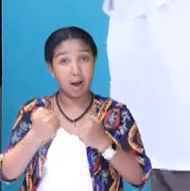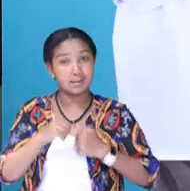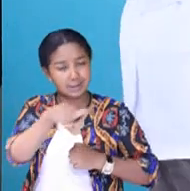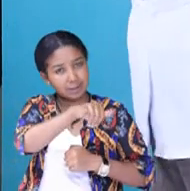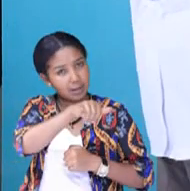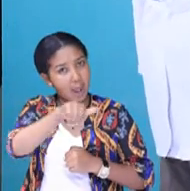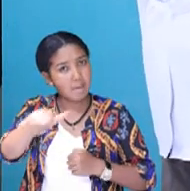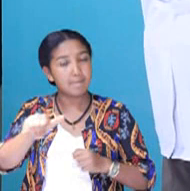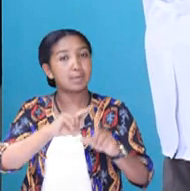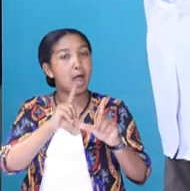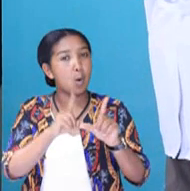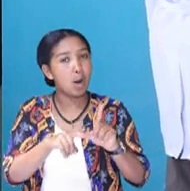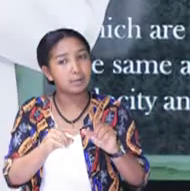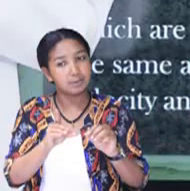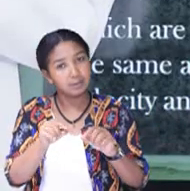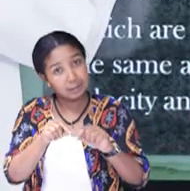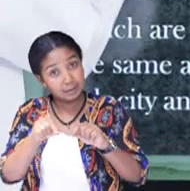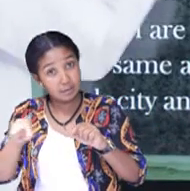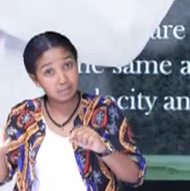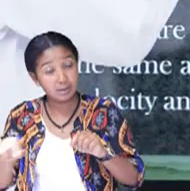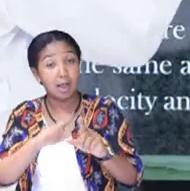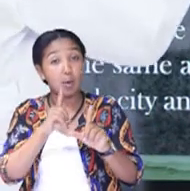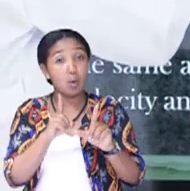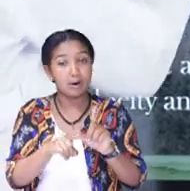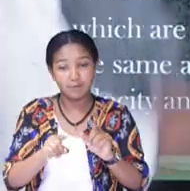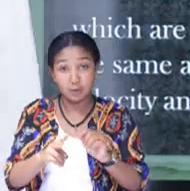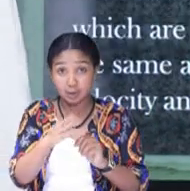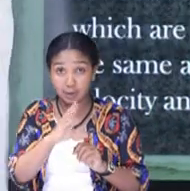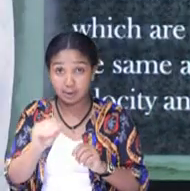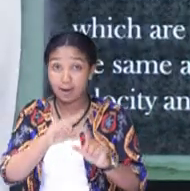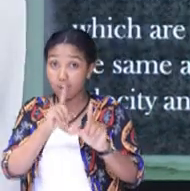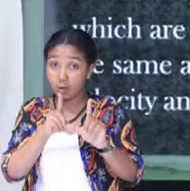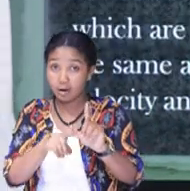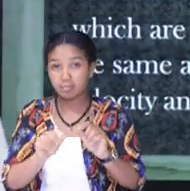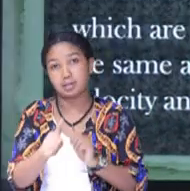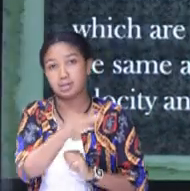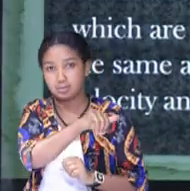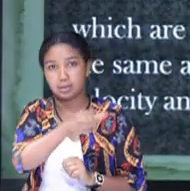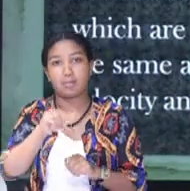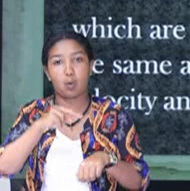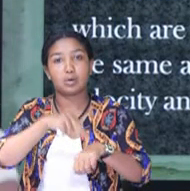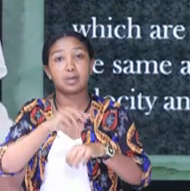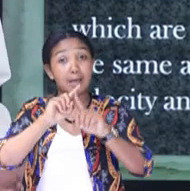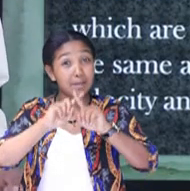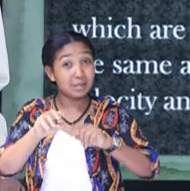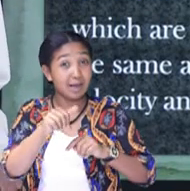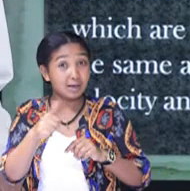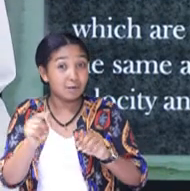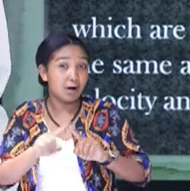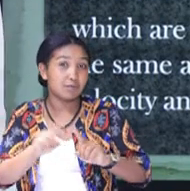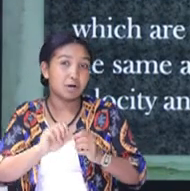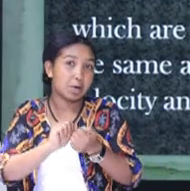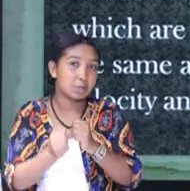the same angular displacement, angular velocity, and angular acceleration. But the other